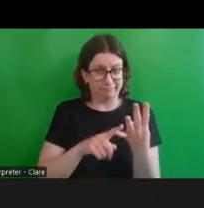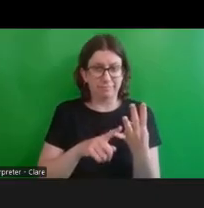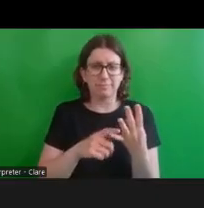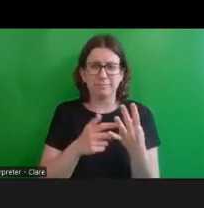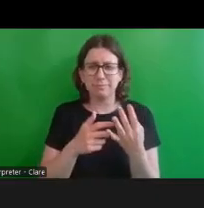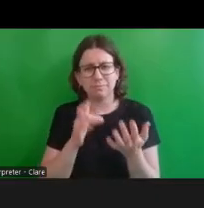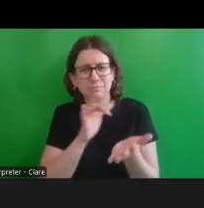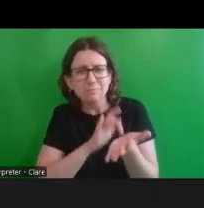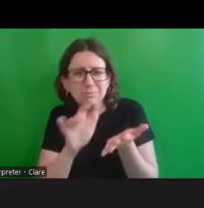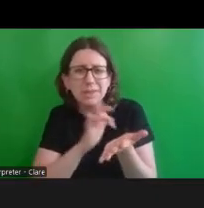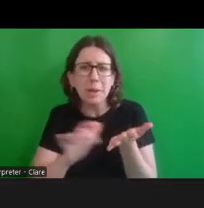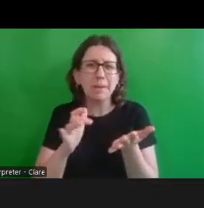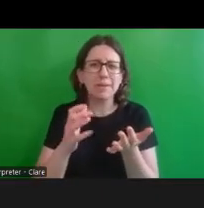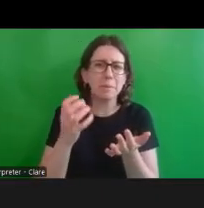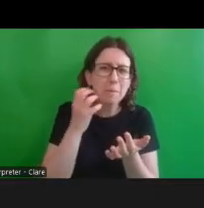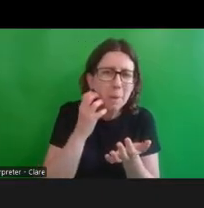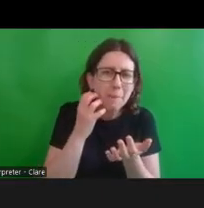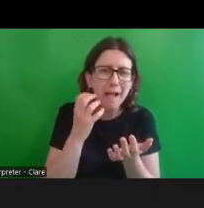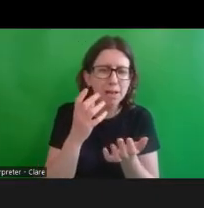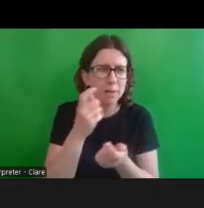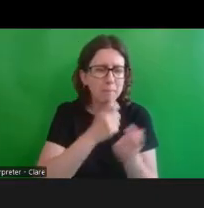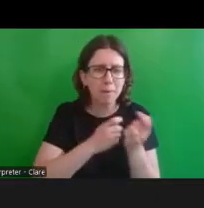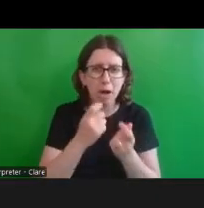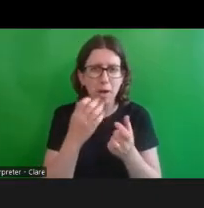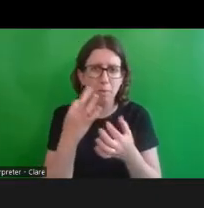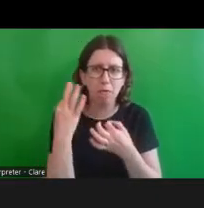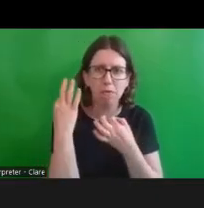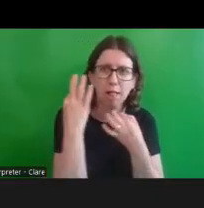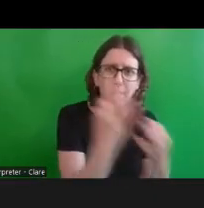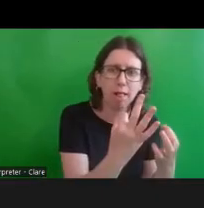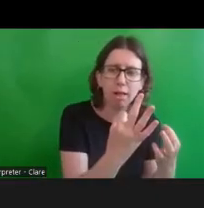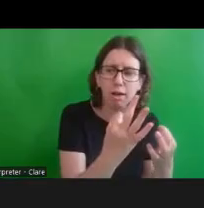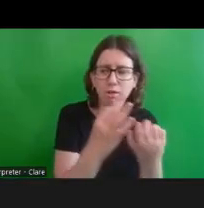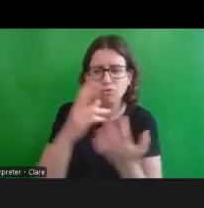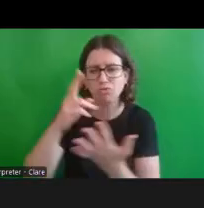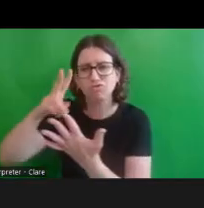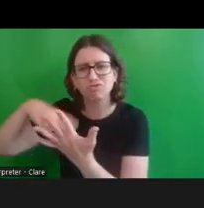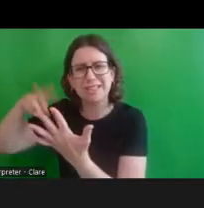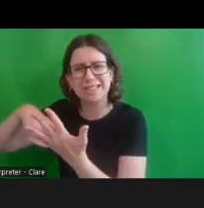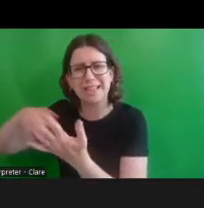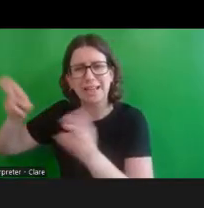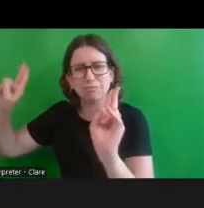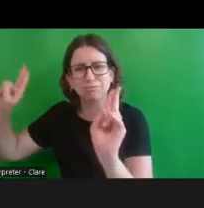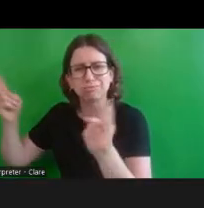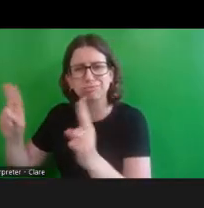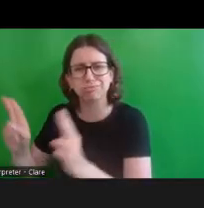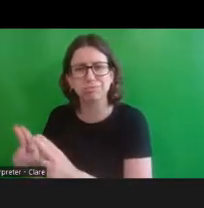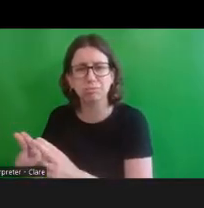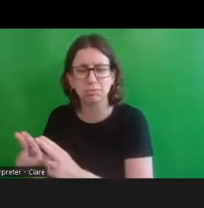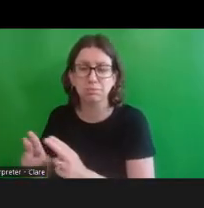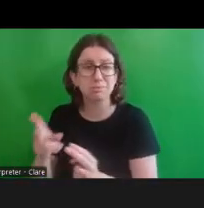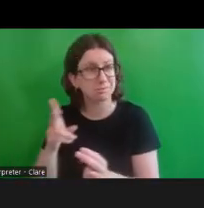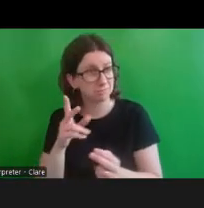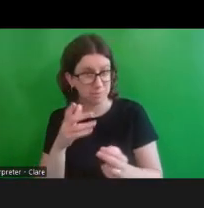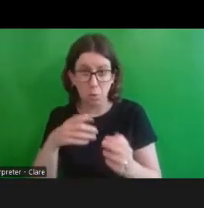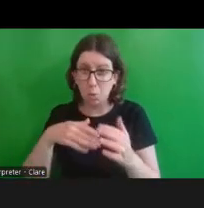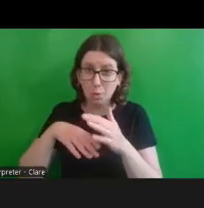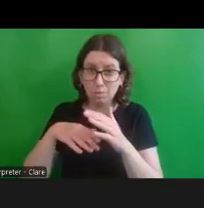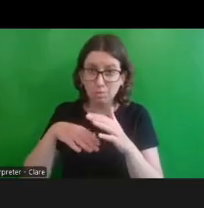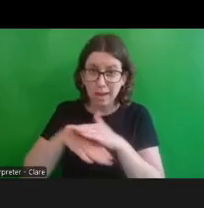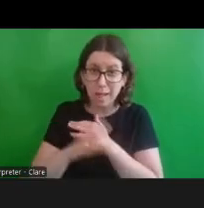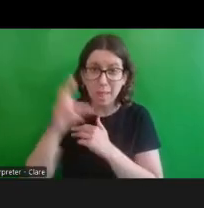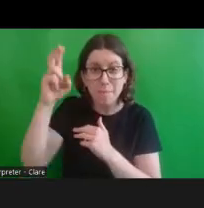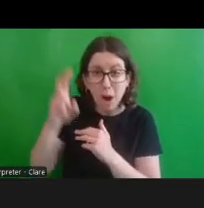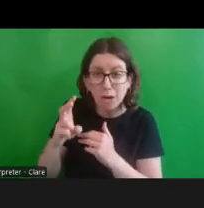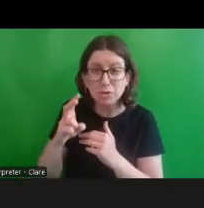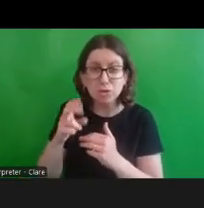our content. And as a result, reading is vanishing from view. We're seeing it less on buses, and we're seeing it less on the TV,